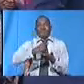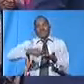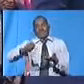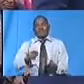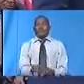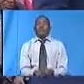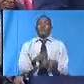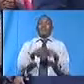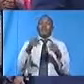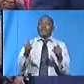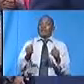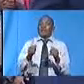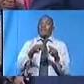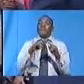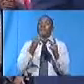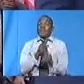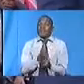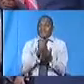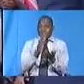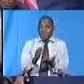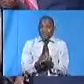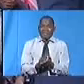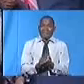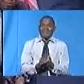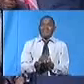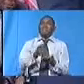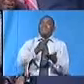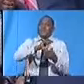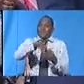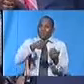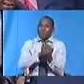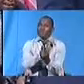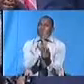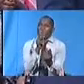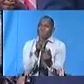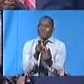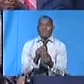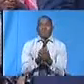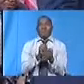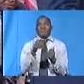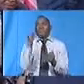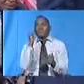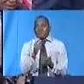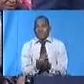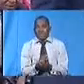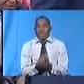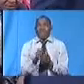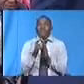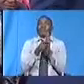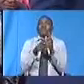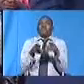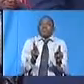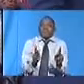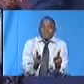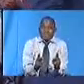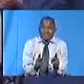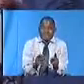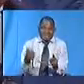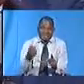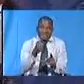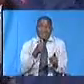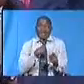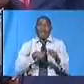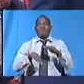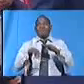And the law also allowed them to sign irregularity forms. These are basic training given